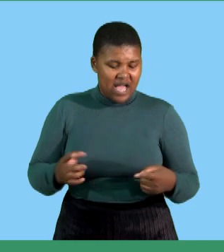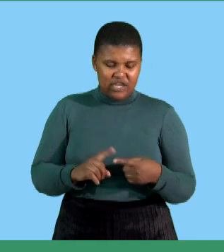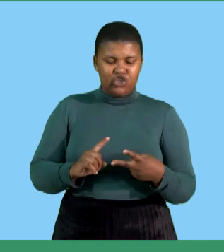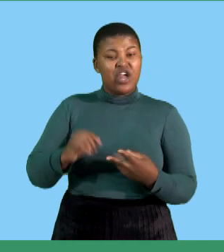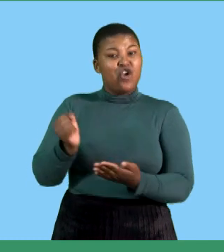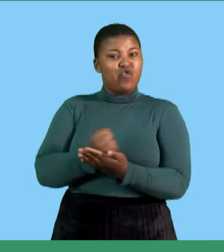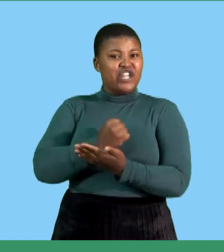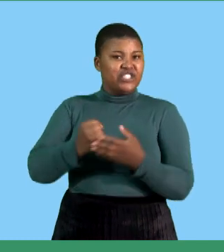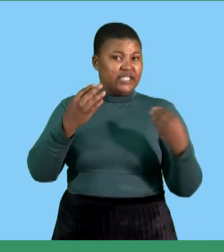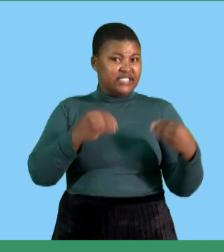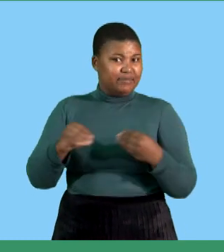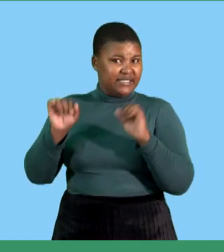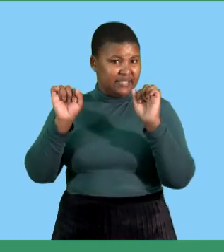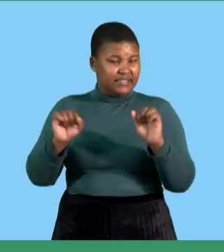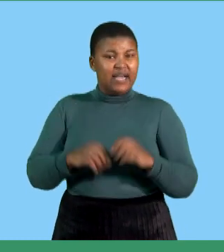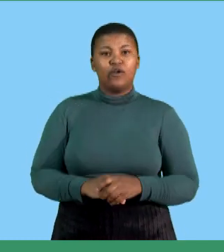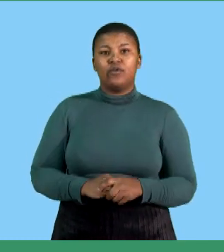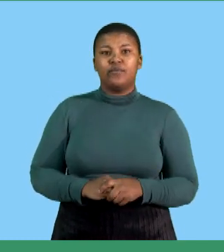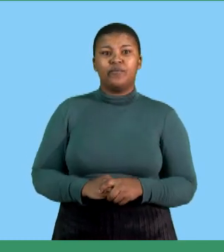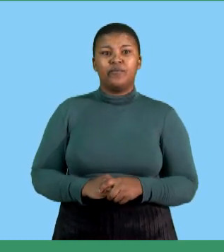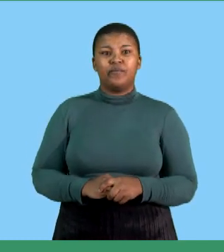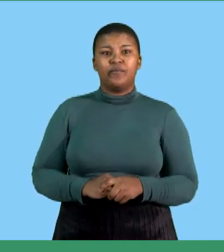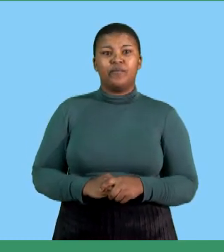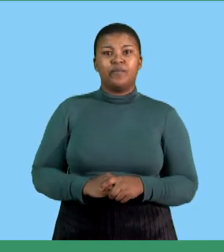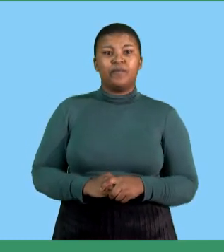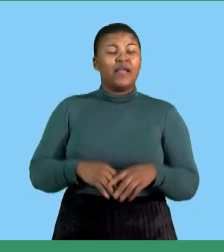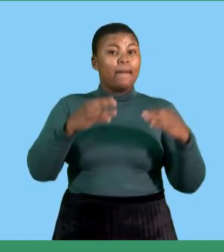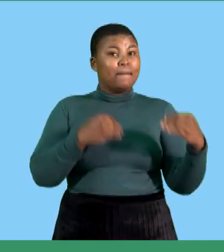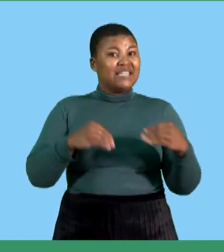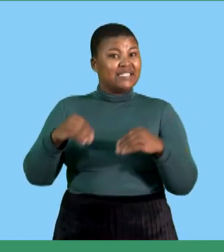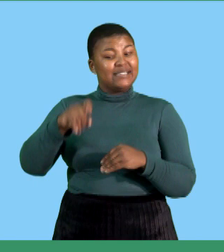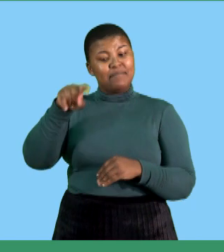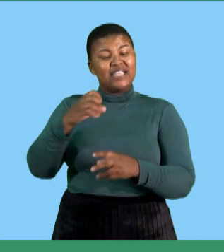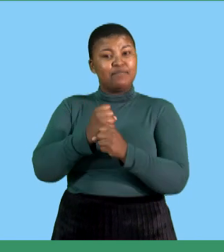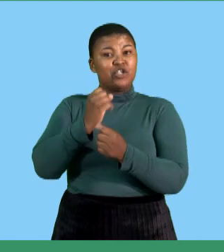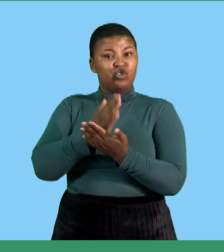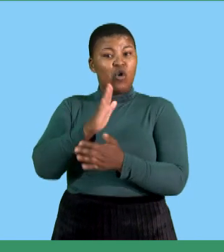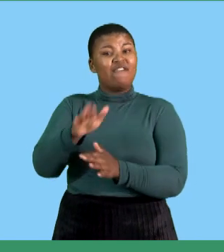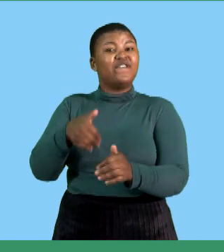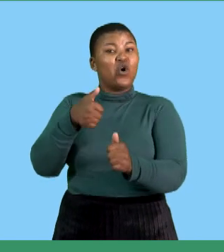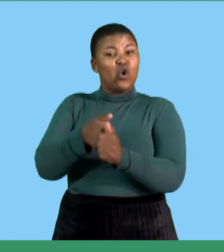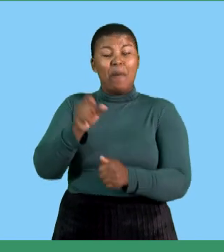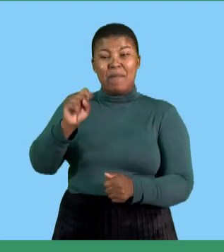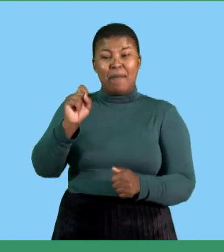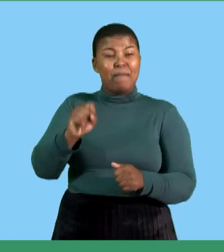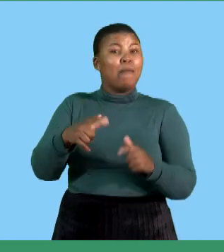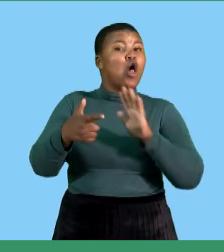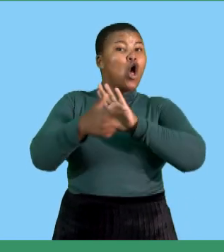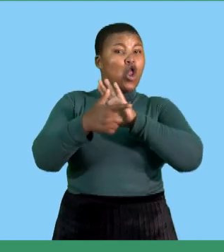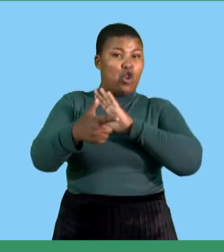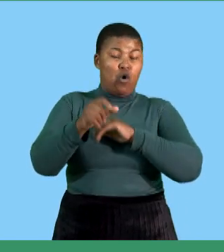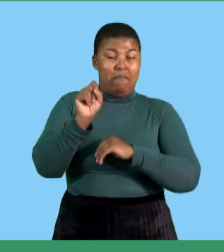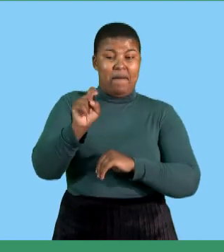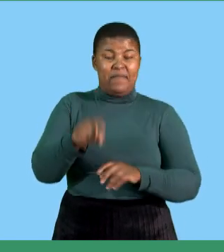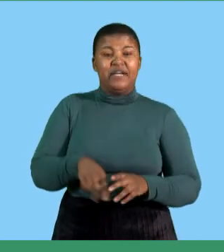registered or not? A business needs to comply with the following types of the legal requirements. What legal requirements are we looking